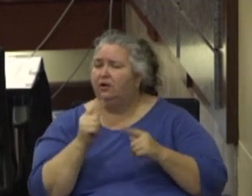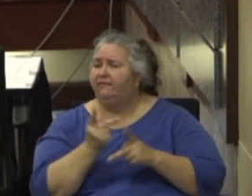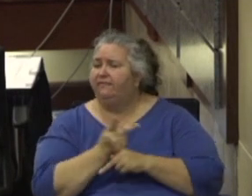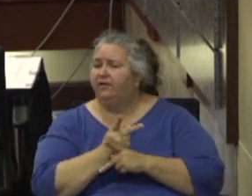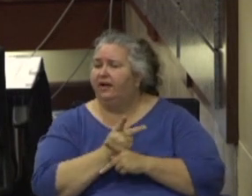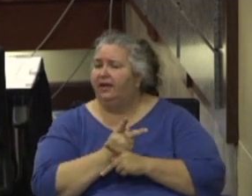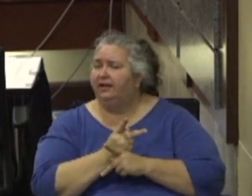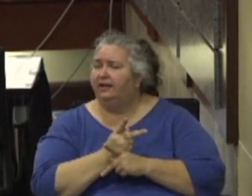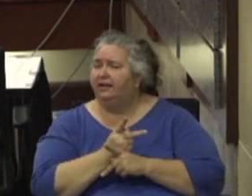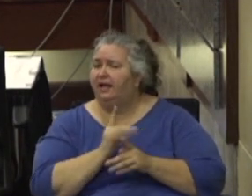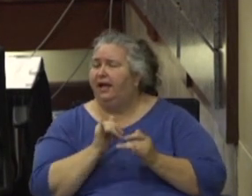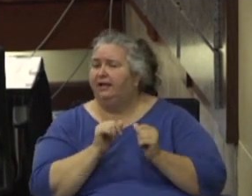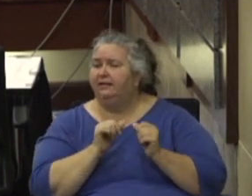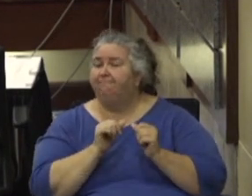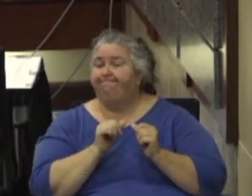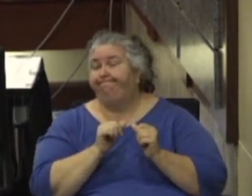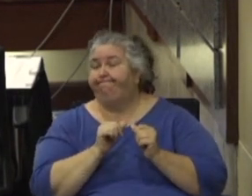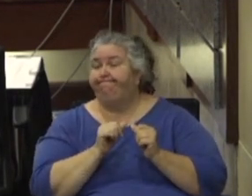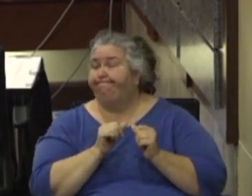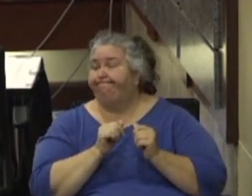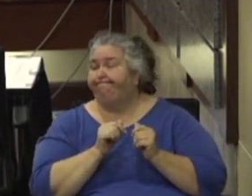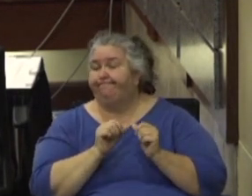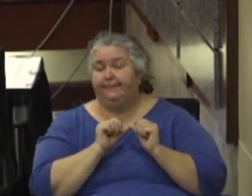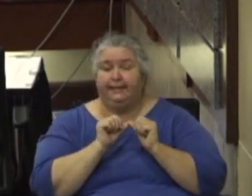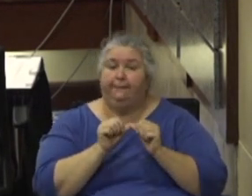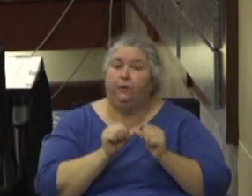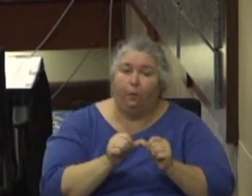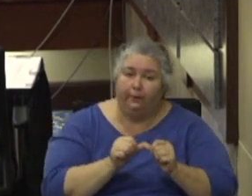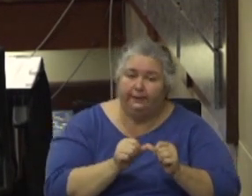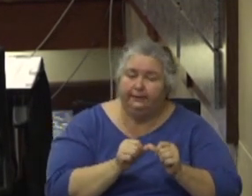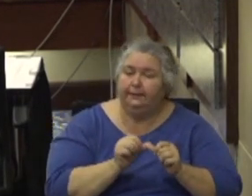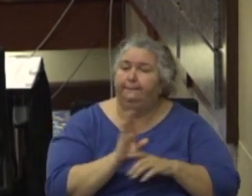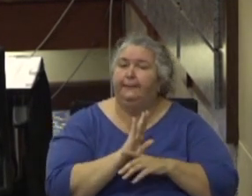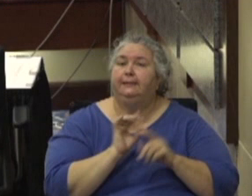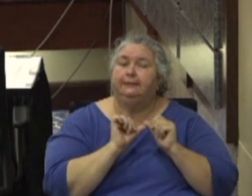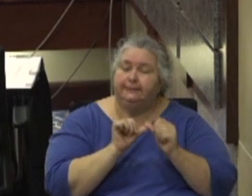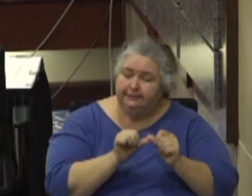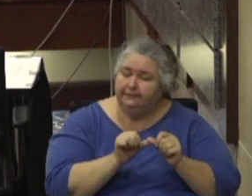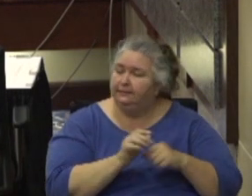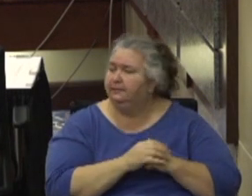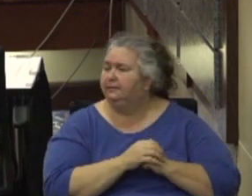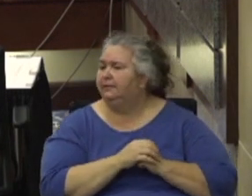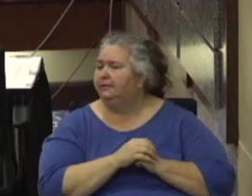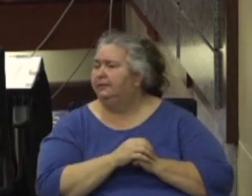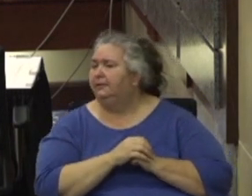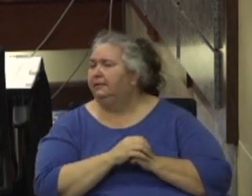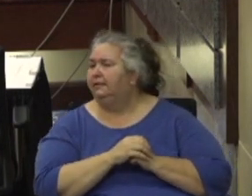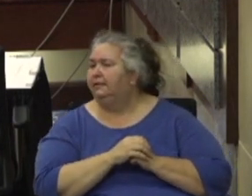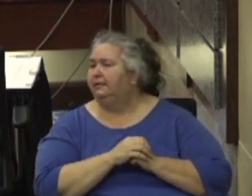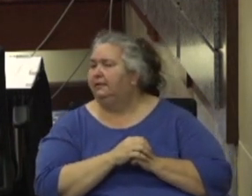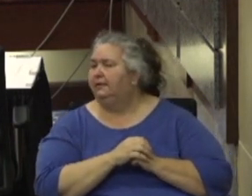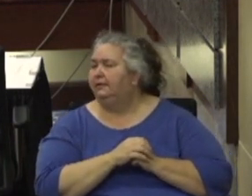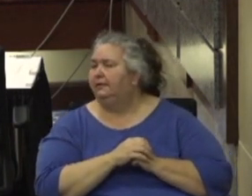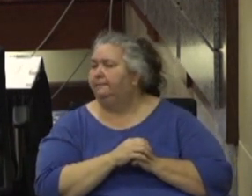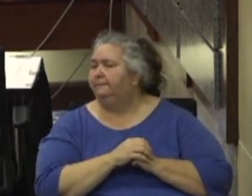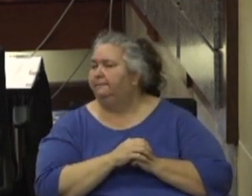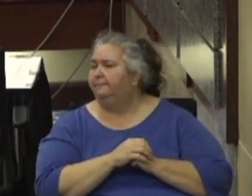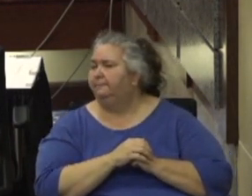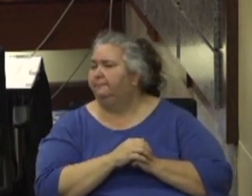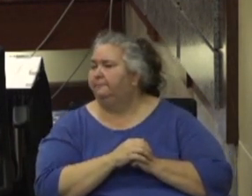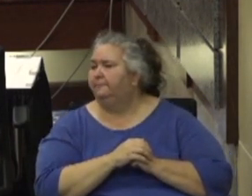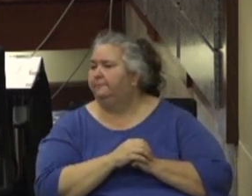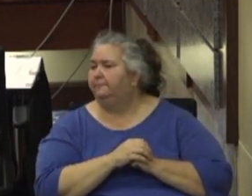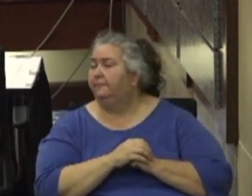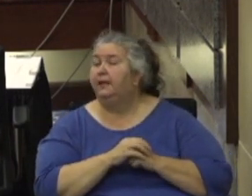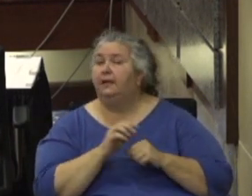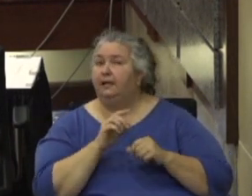the lights on. So hopefully we're going to get to the end of the tunnel. We'll get on the other side soon, and our efforts here will be worthwhile.